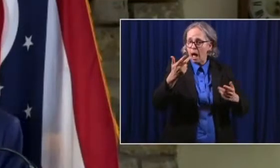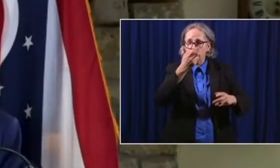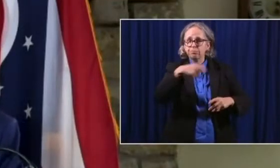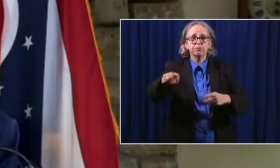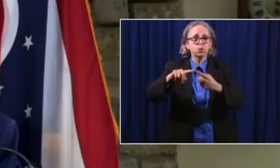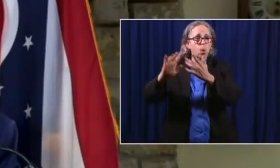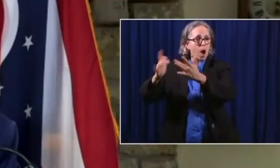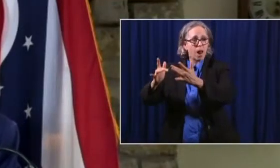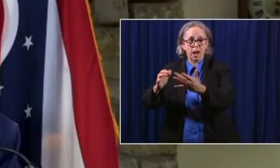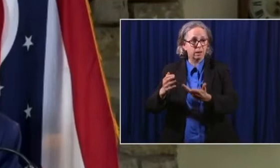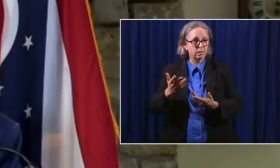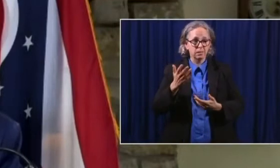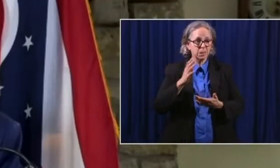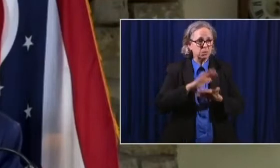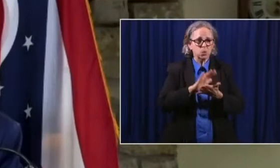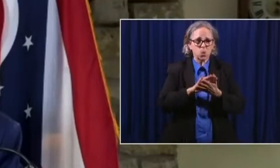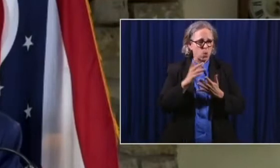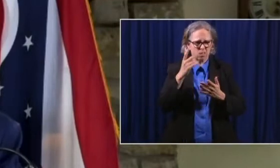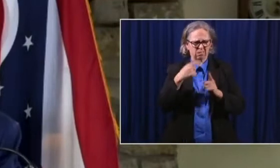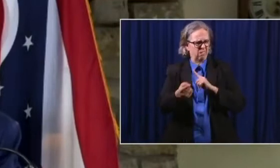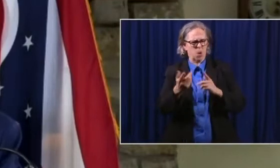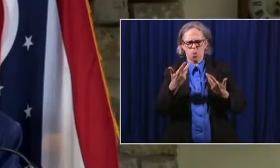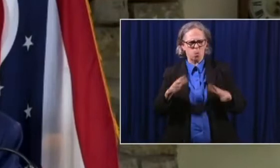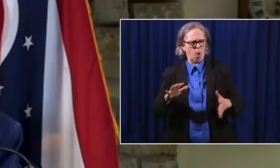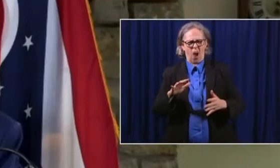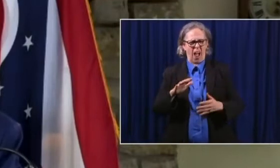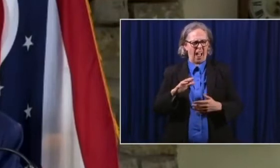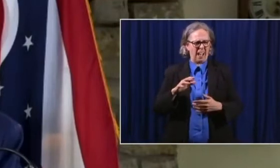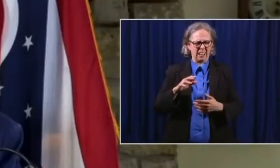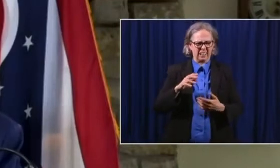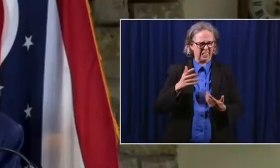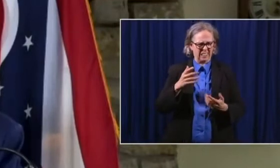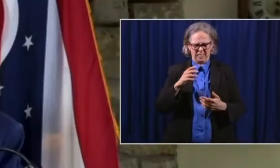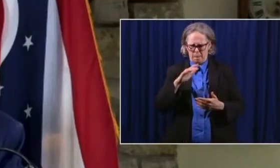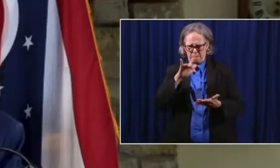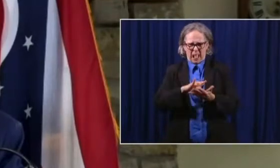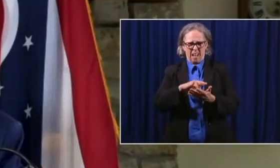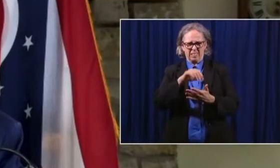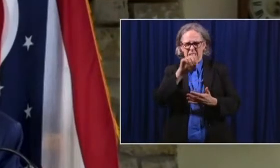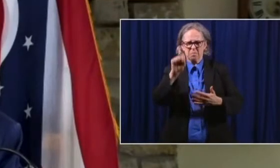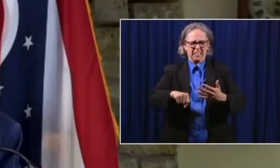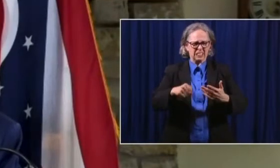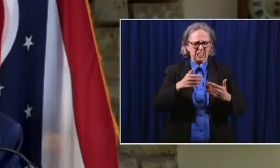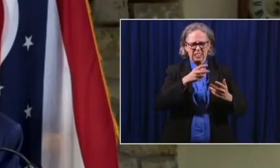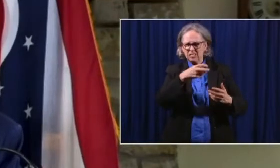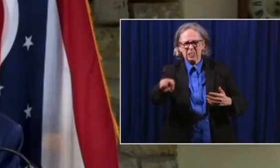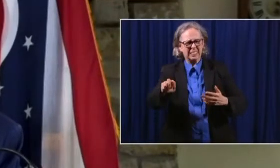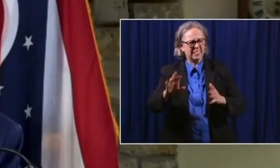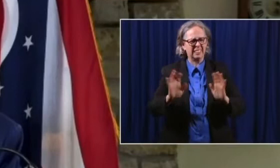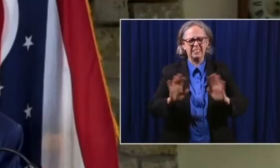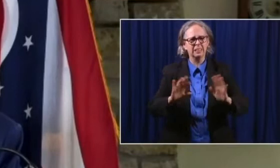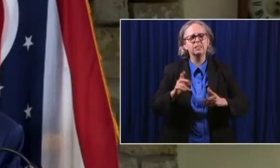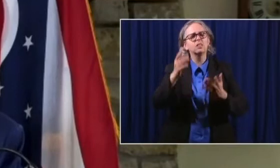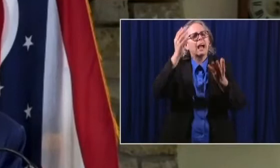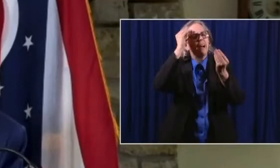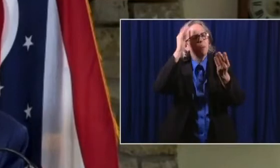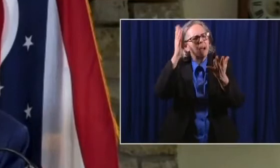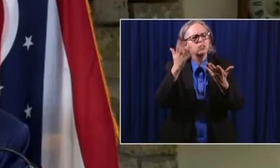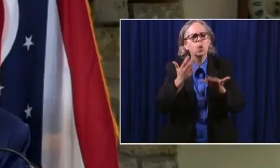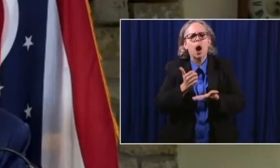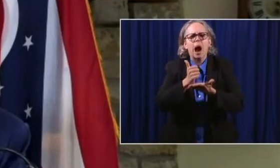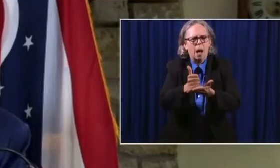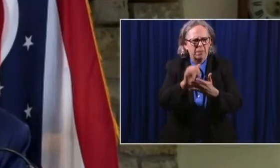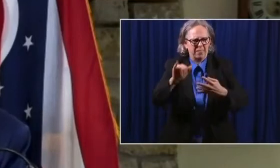again, I think information in the hands of parents is always good. Parents are the first teachers, the best